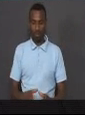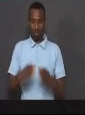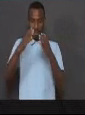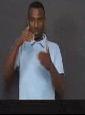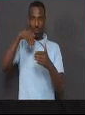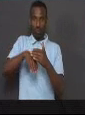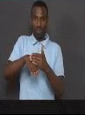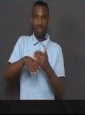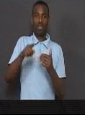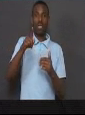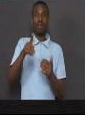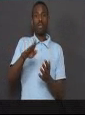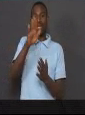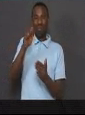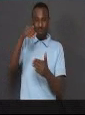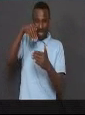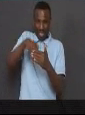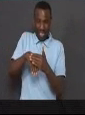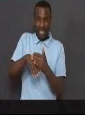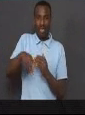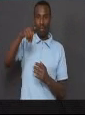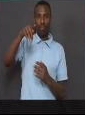an internal piston.